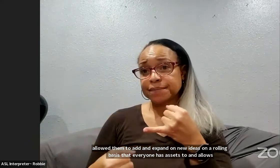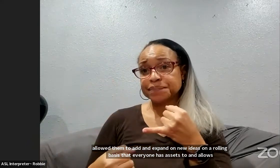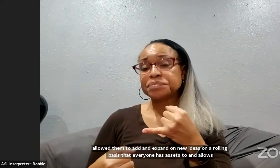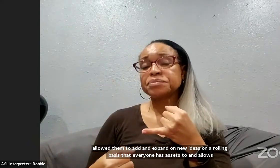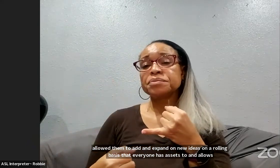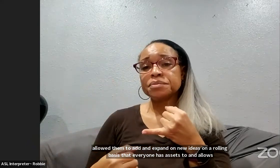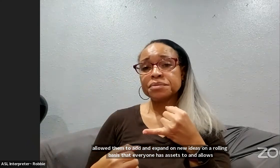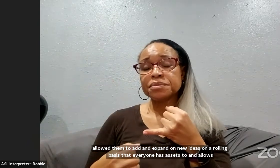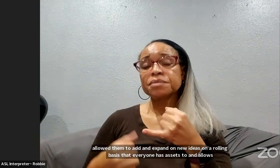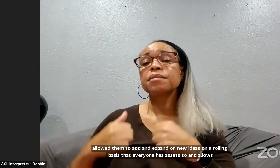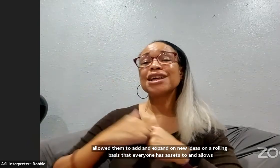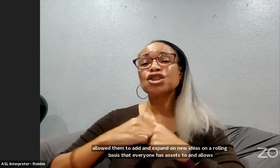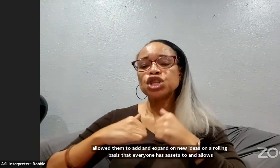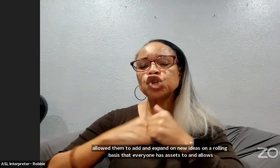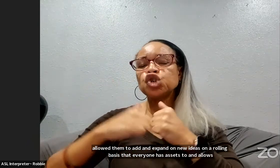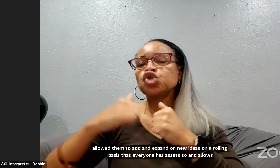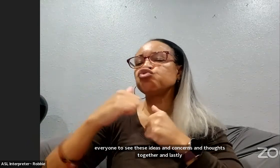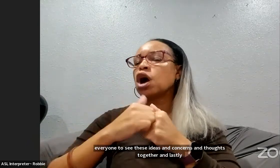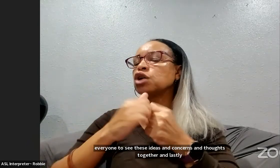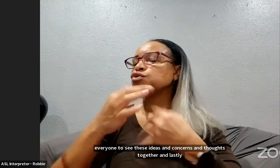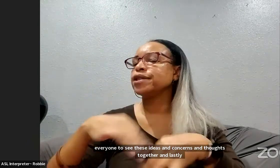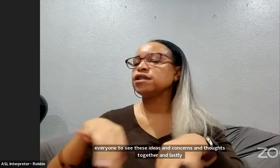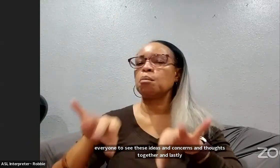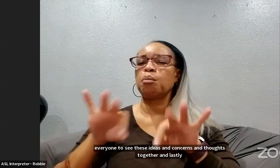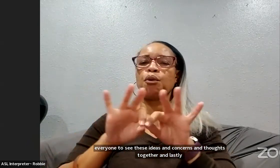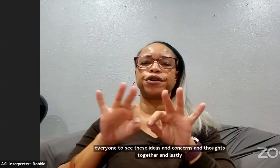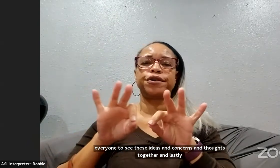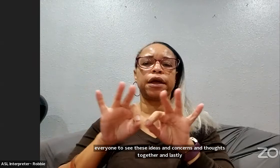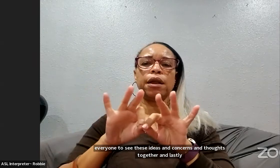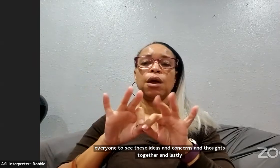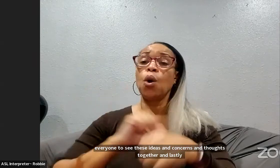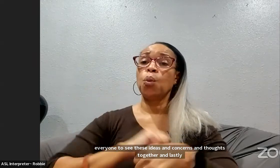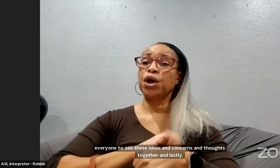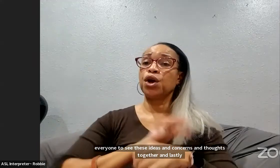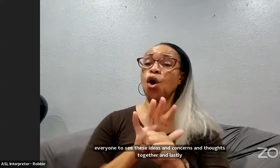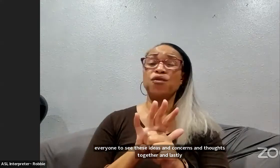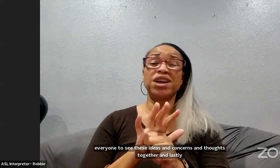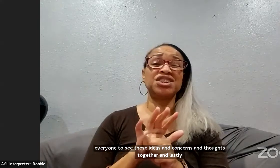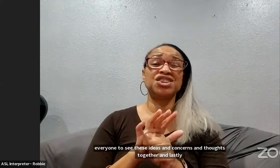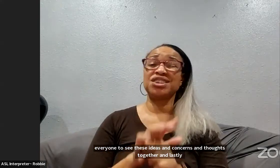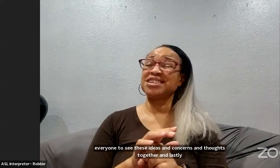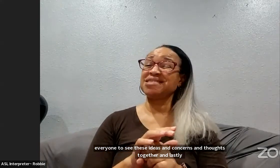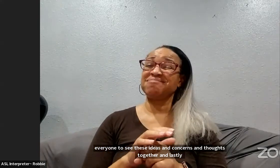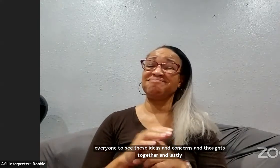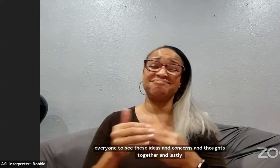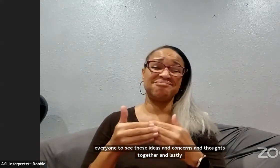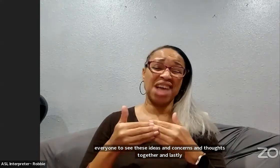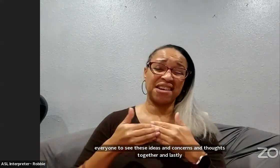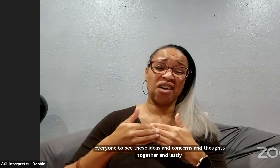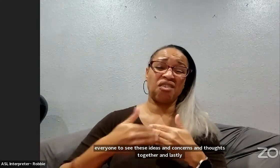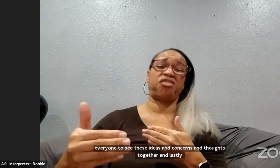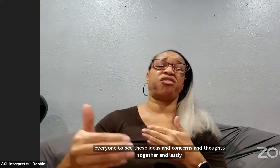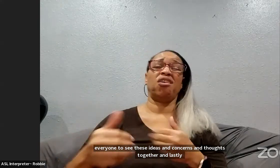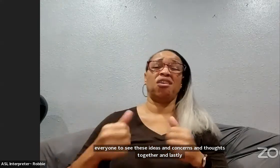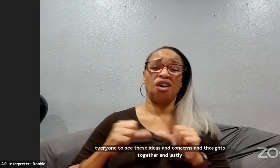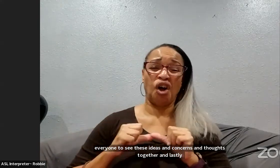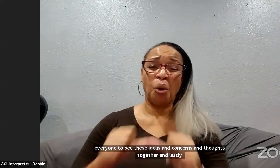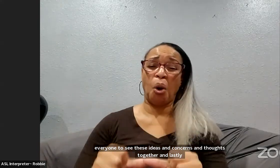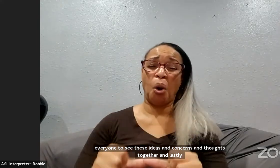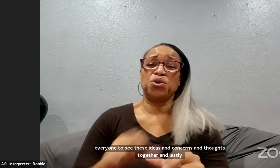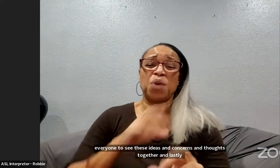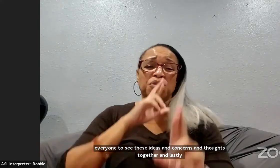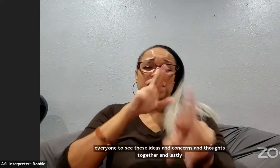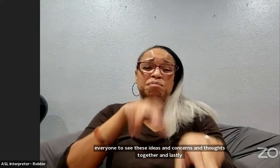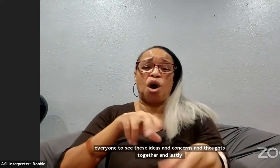infrastructure is key. With COVID, people really just had to hit the ground running, and people were moved around to respond to COVID